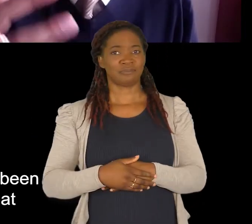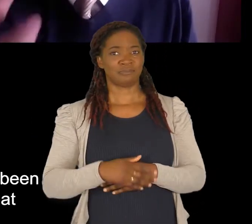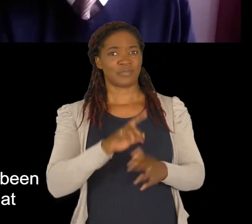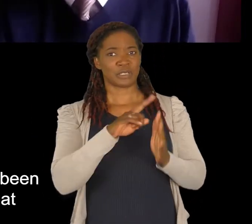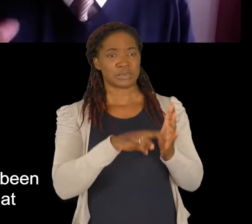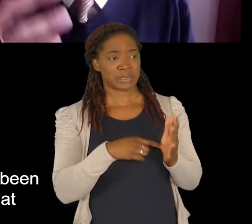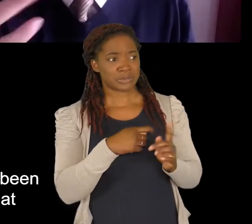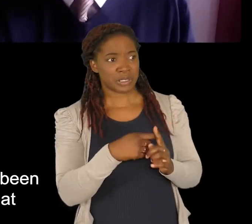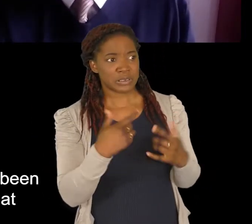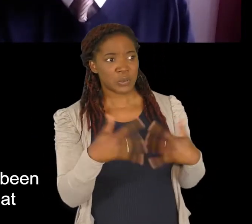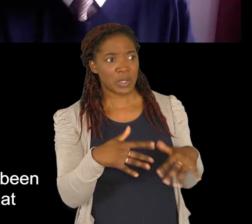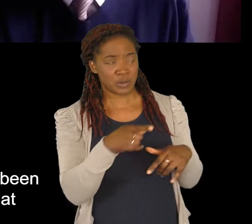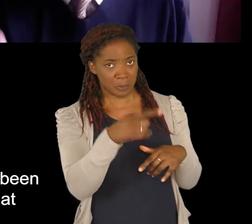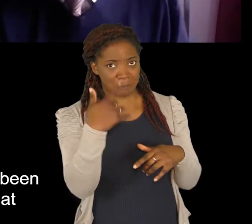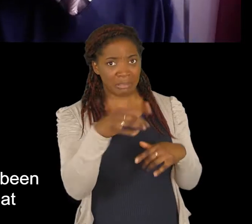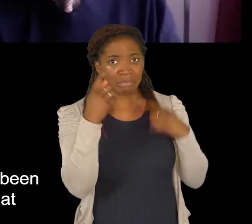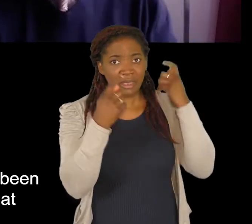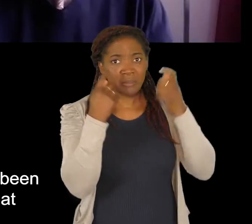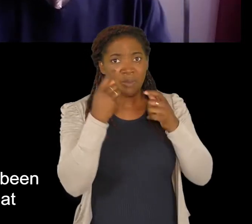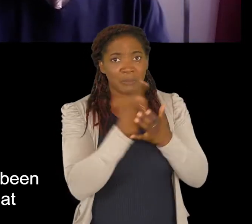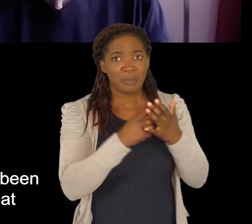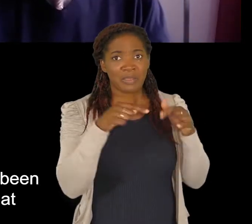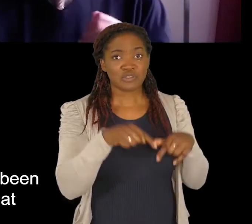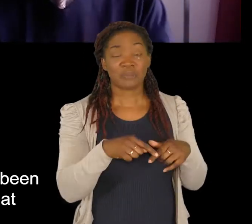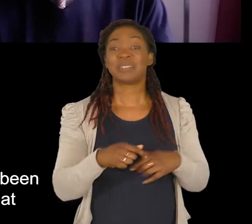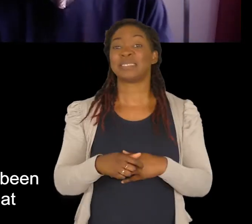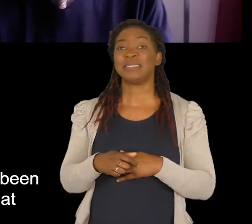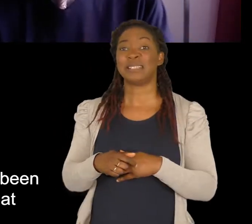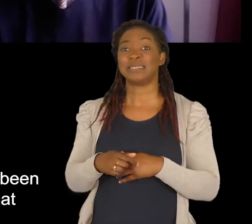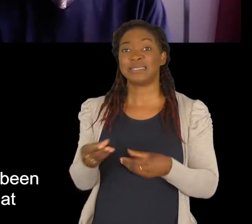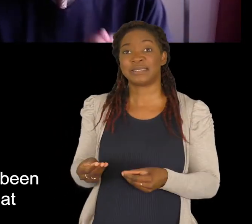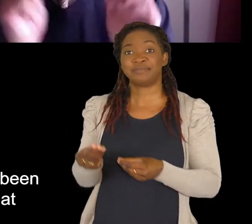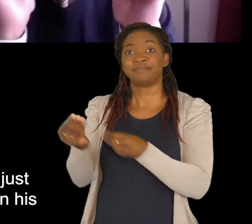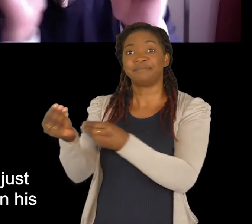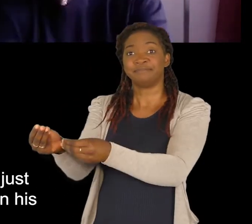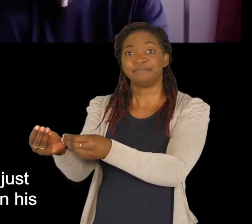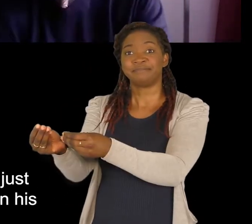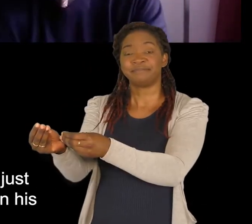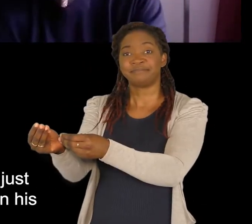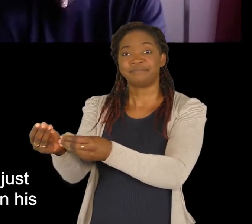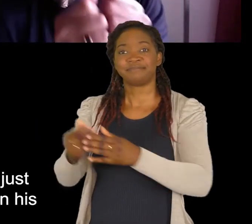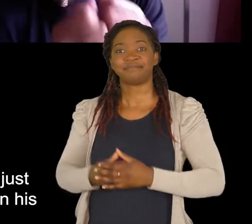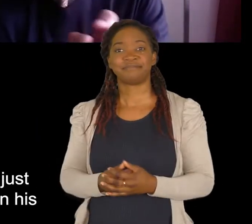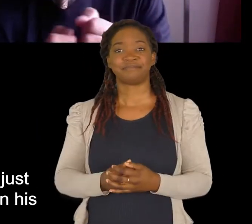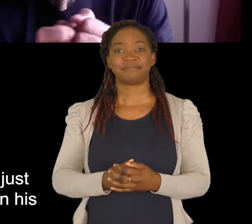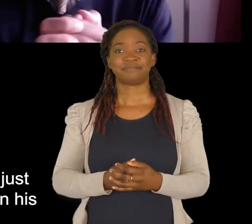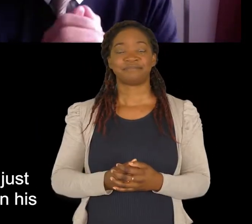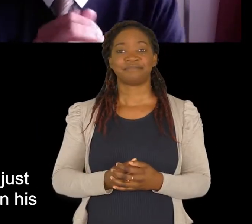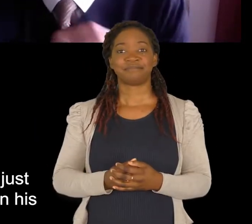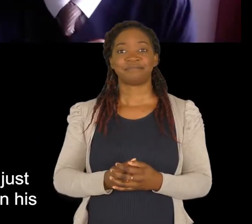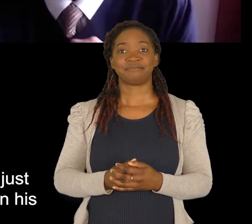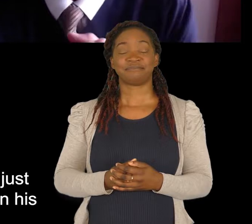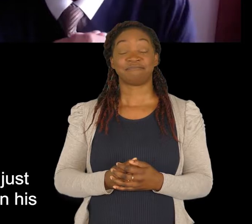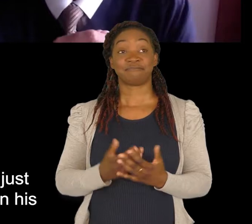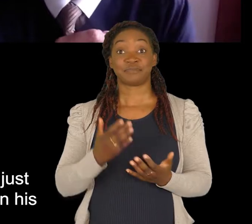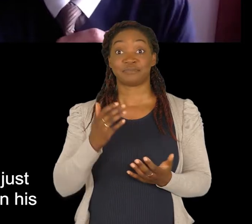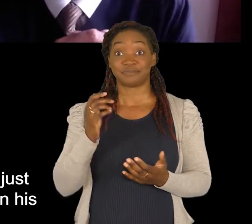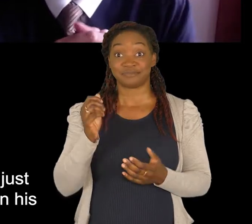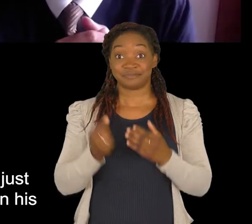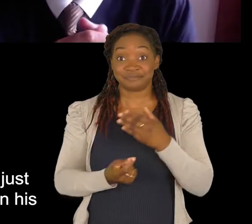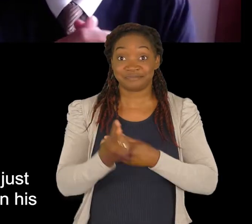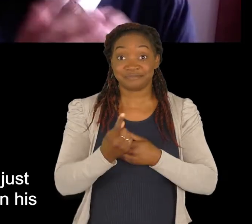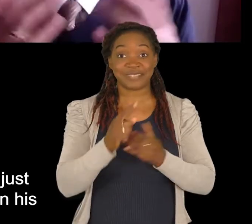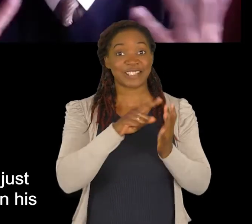he actually said, so Hardy, have you been thinking about this job? And I said, so much so, James, I produced this for you. And I gave it to him. And do you know